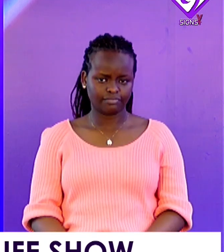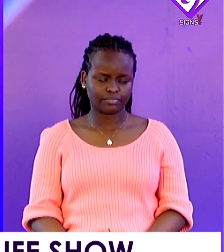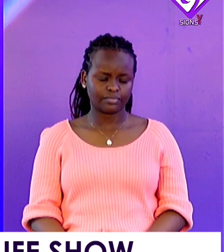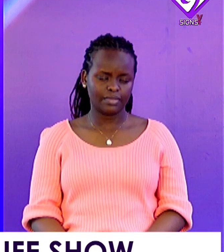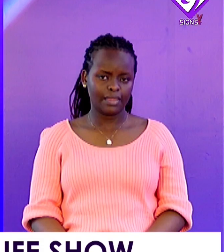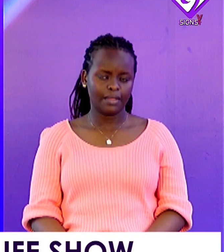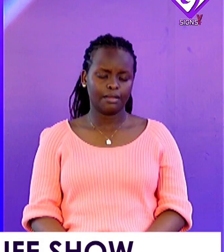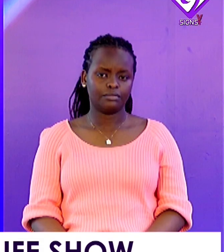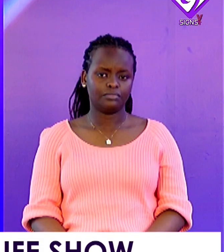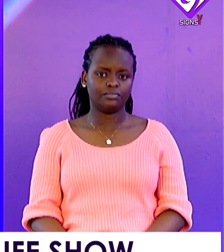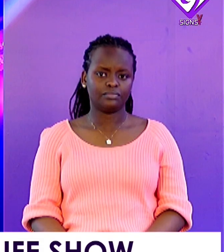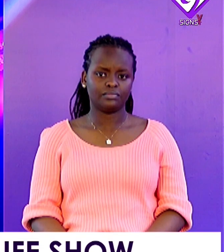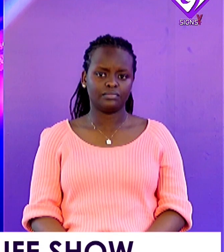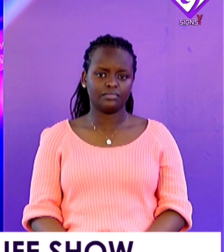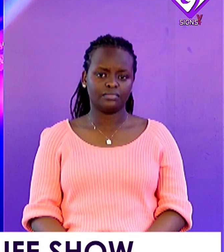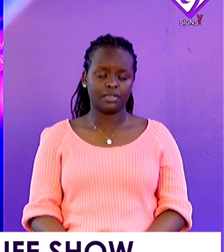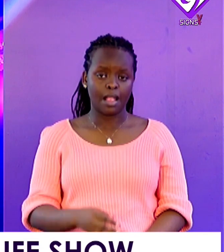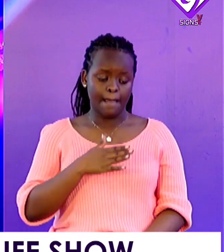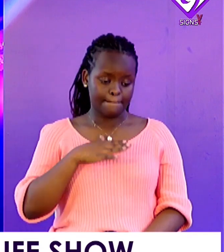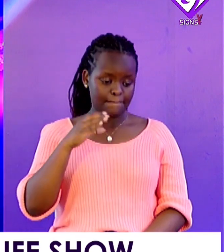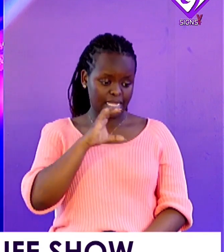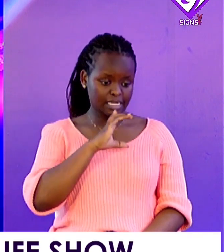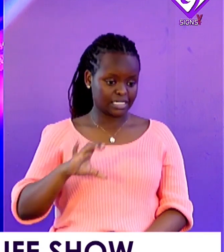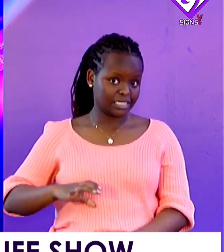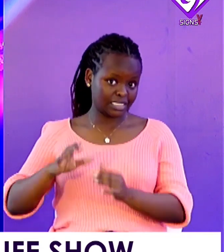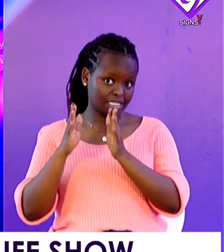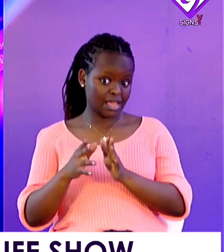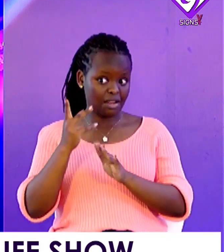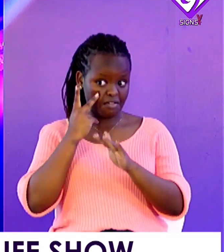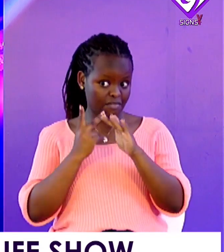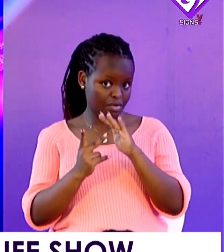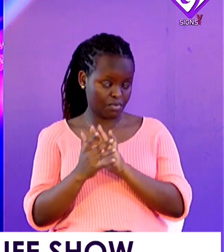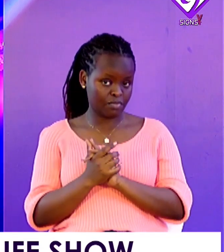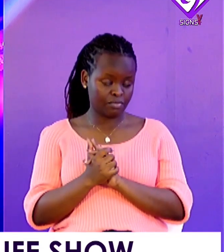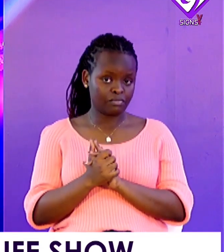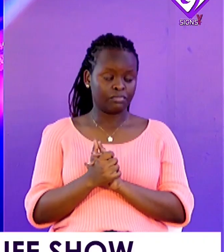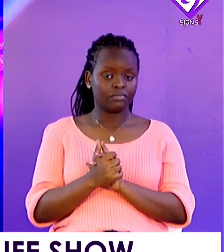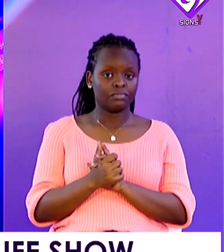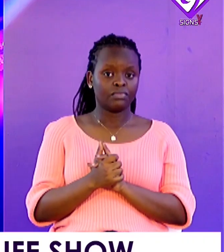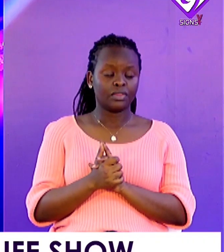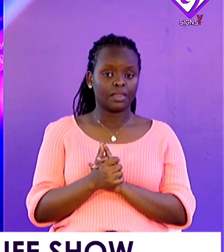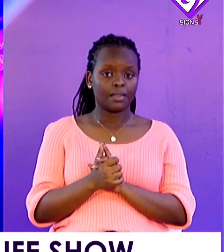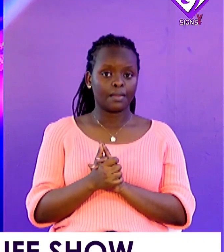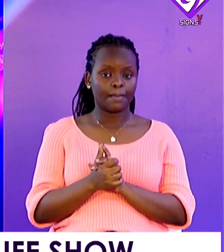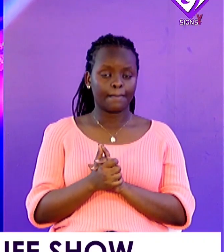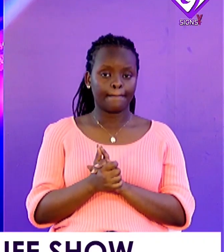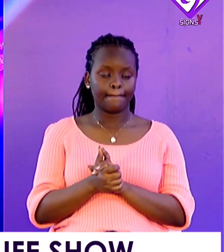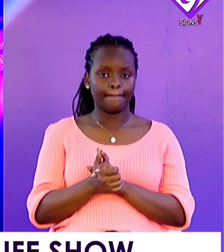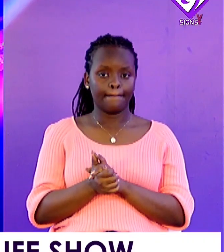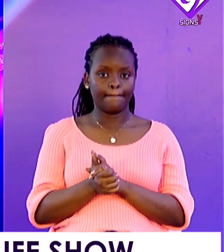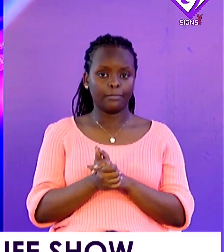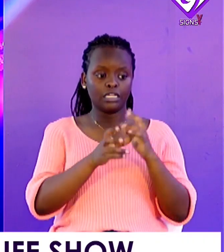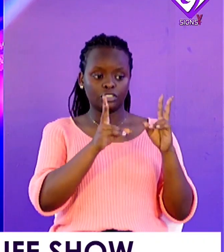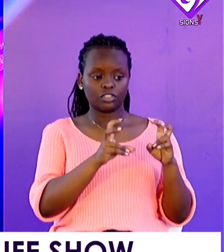sorry, proceed. From my Christian view, as a Christian, yes, we matters of